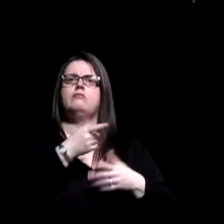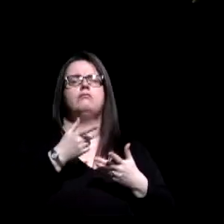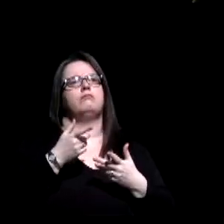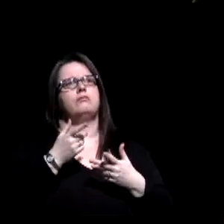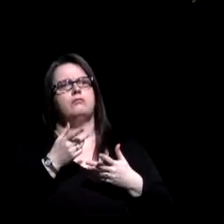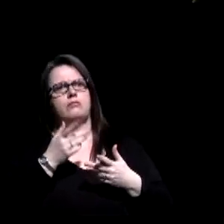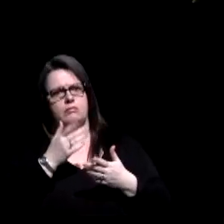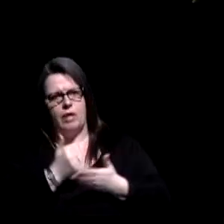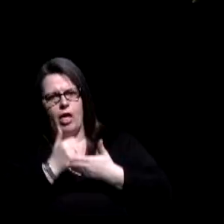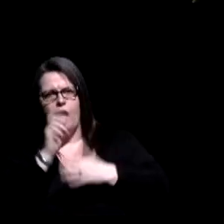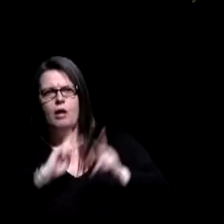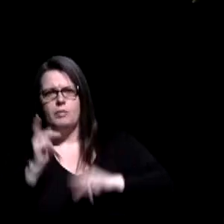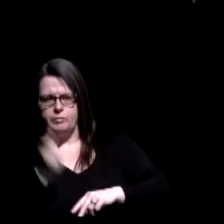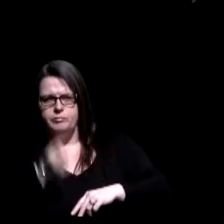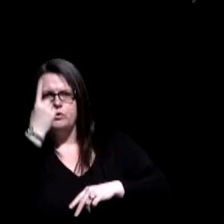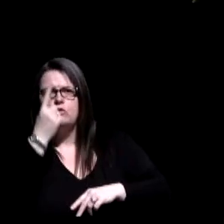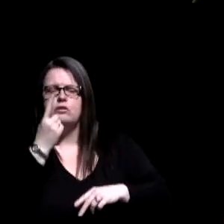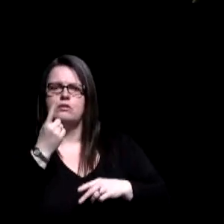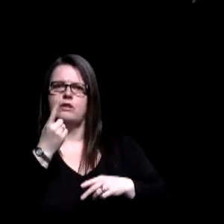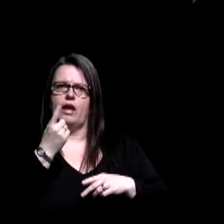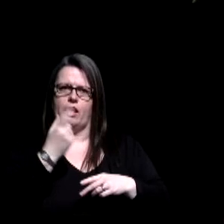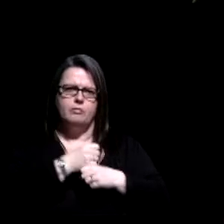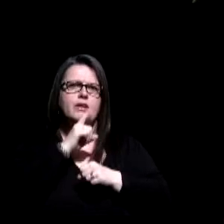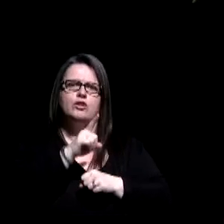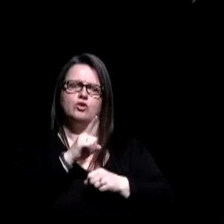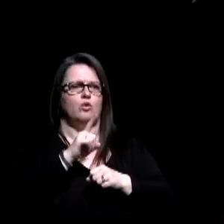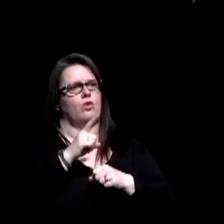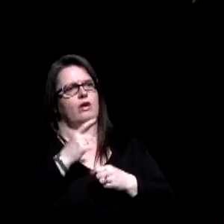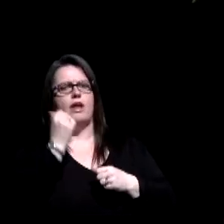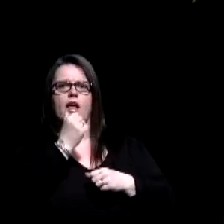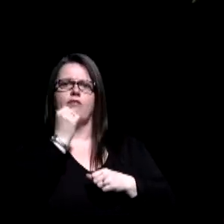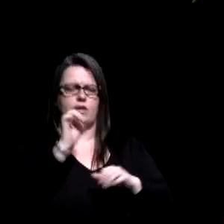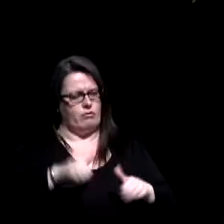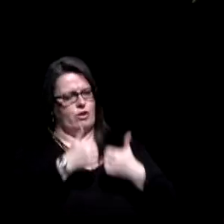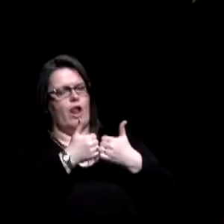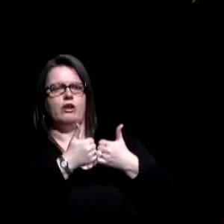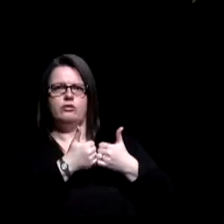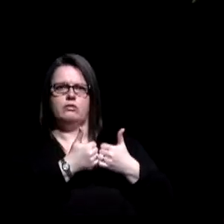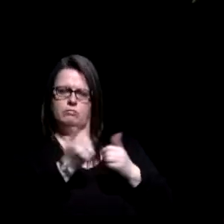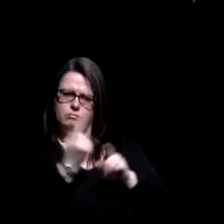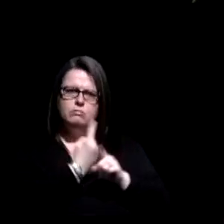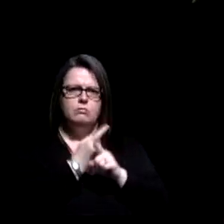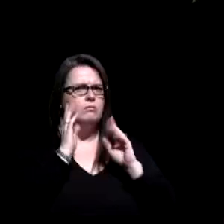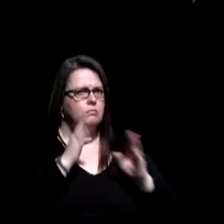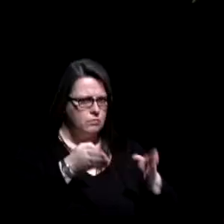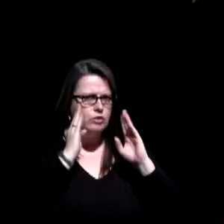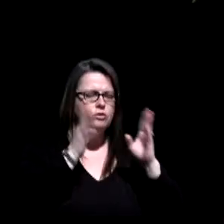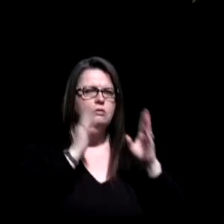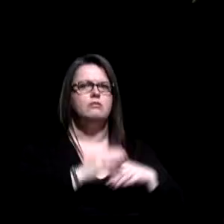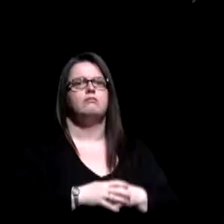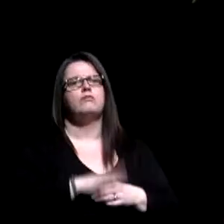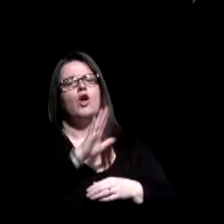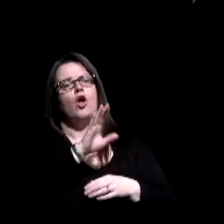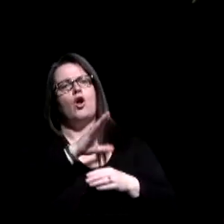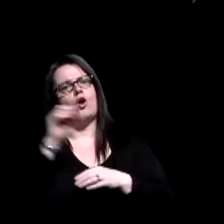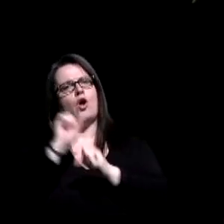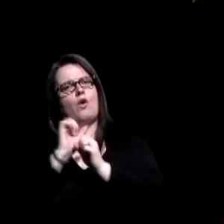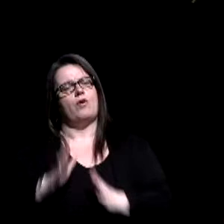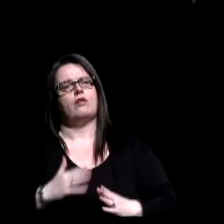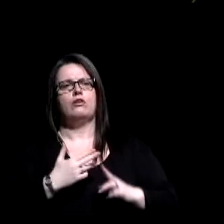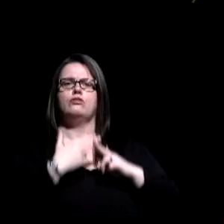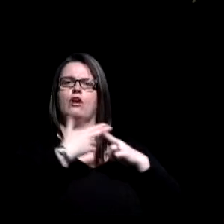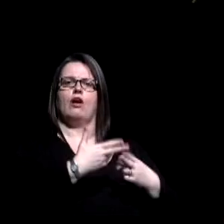that due regard is given to the challenges of the day. Her colleagues describe her as calm, responsive, and